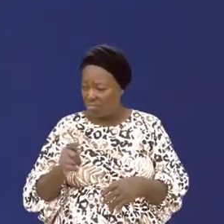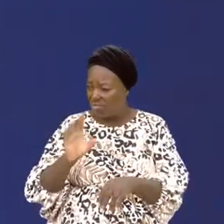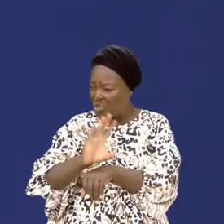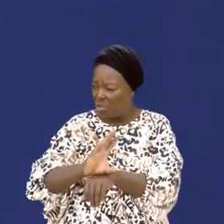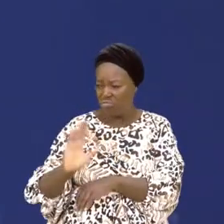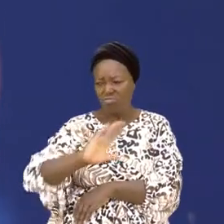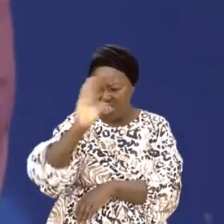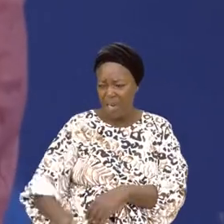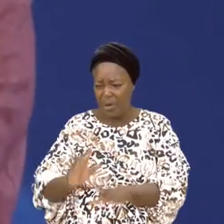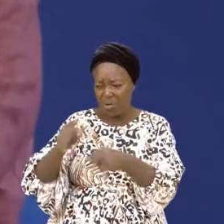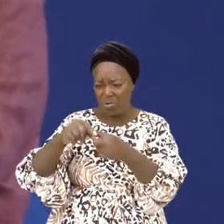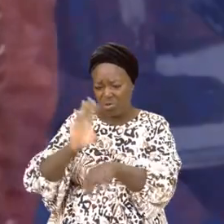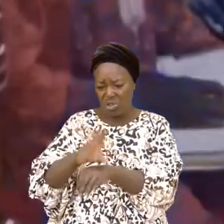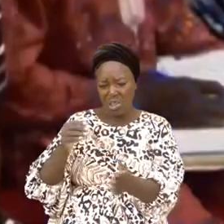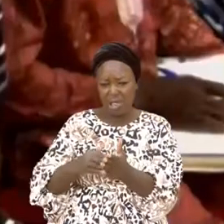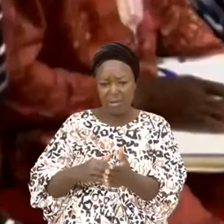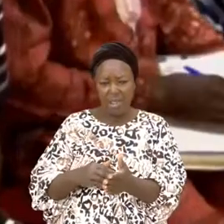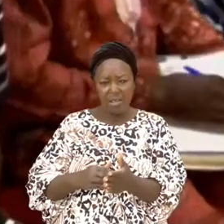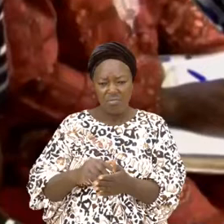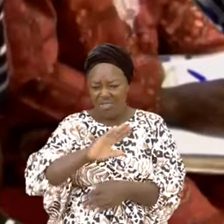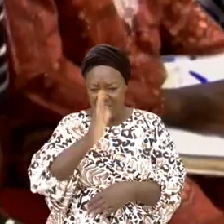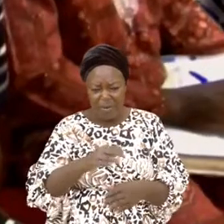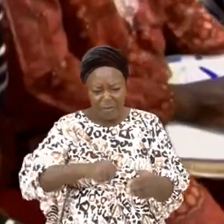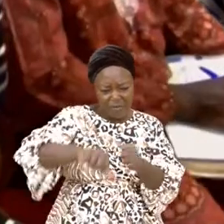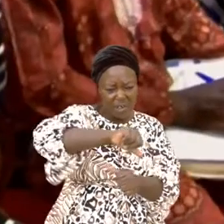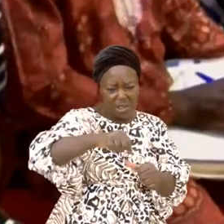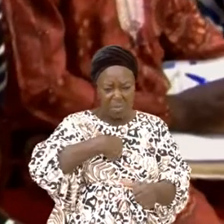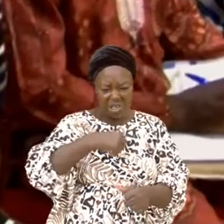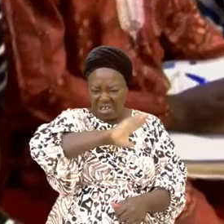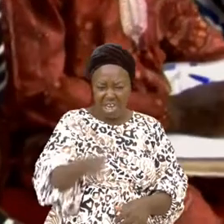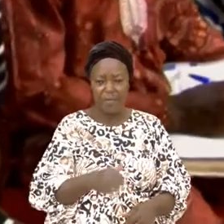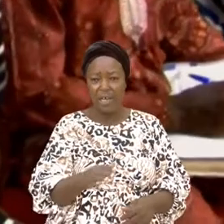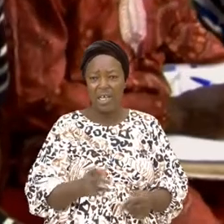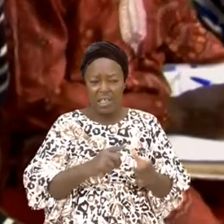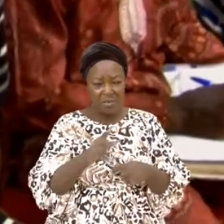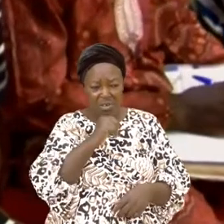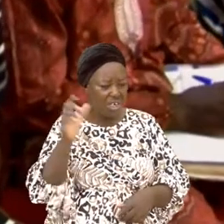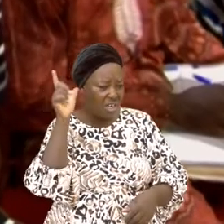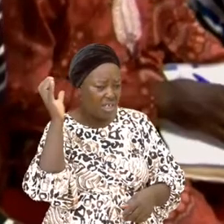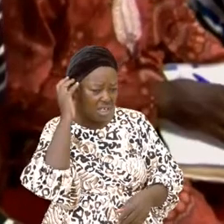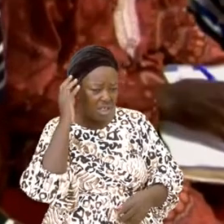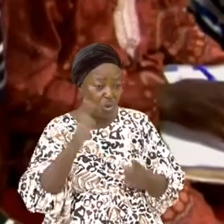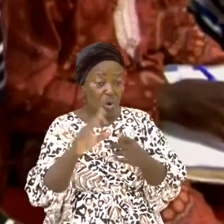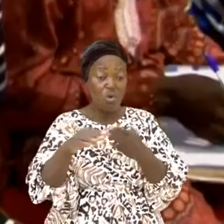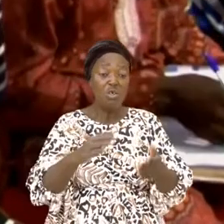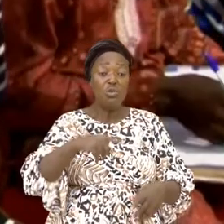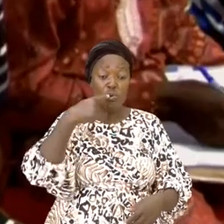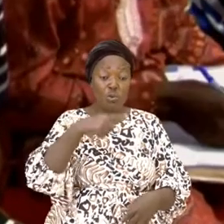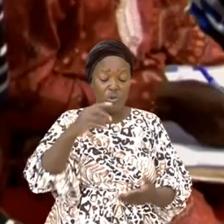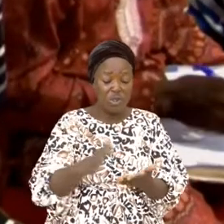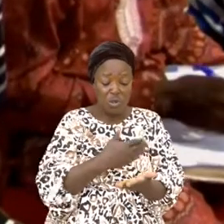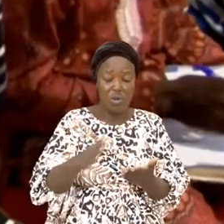bye-bye to church attendance, bye-bye to listening to those members of the choir,